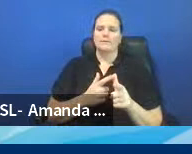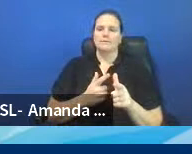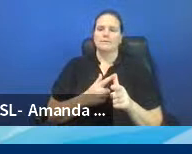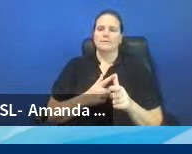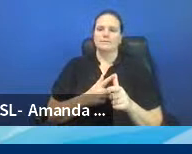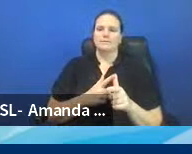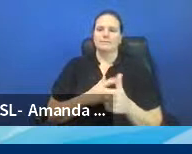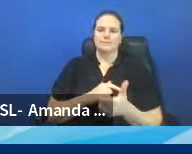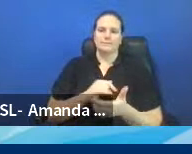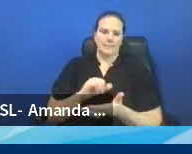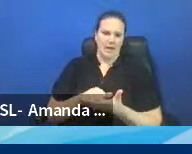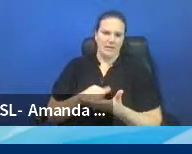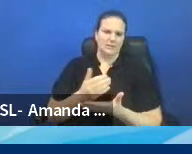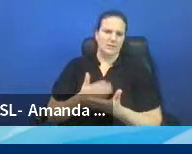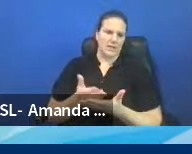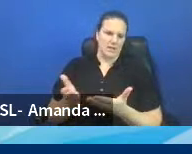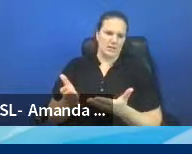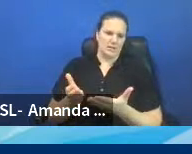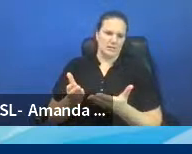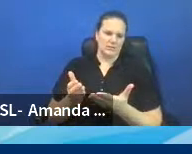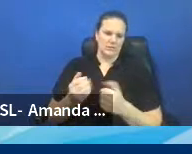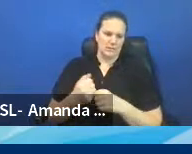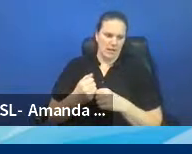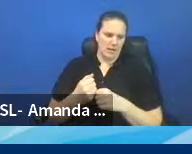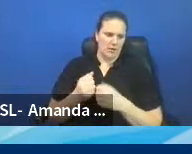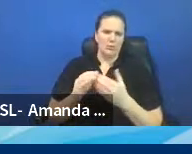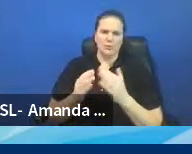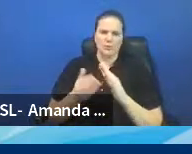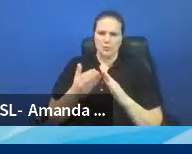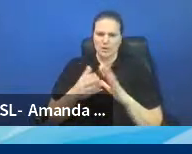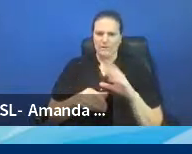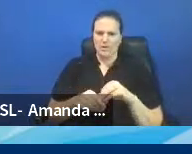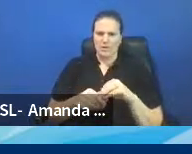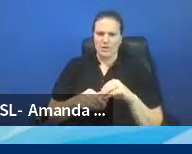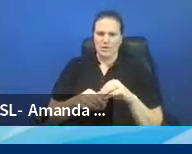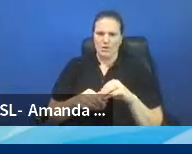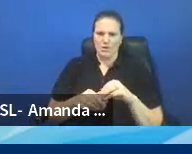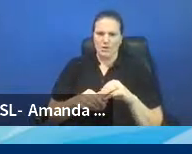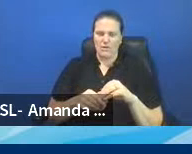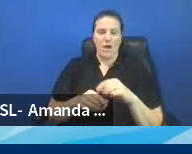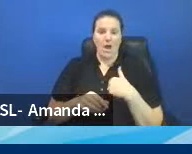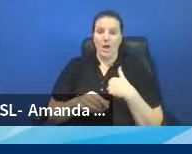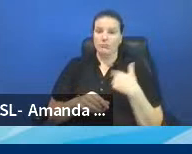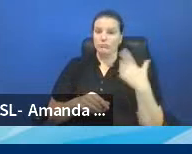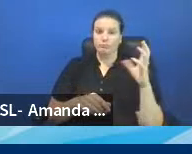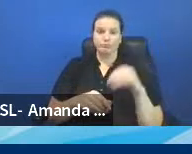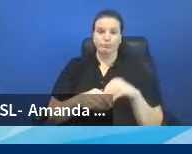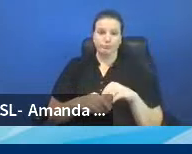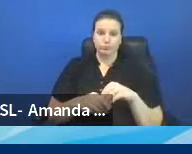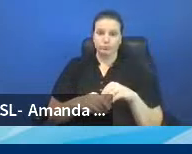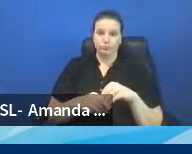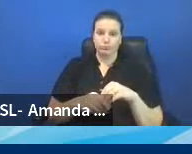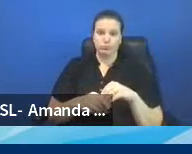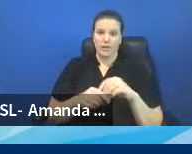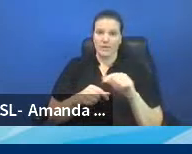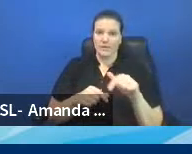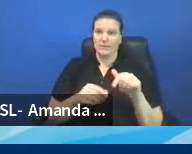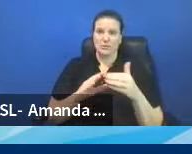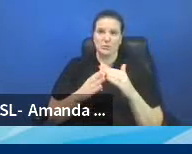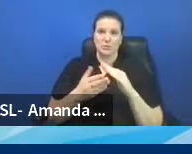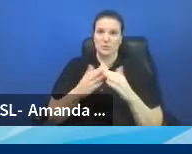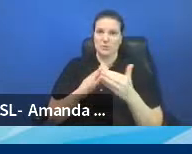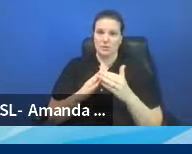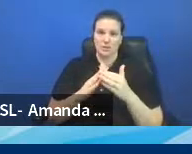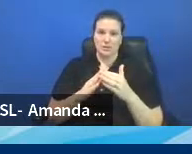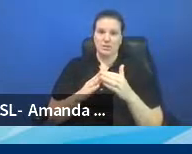are the things that make a community. And I have to say, I'm a part of this community,